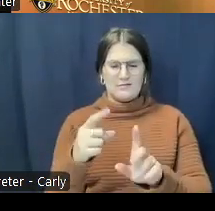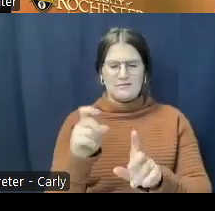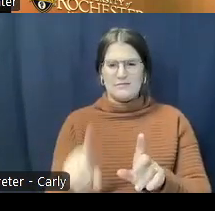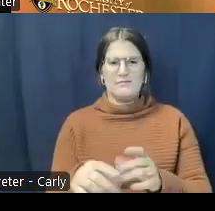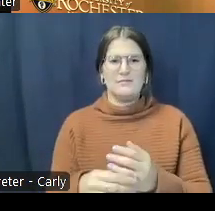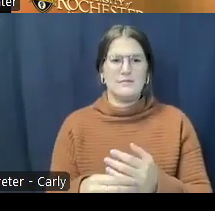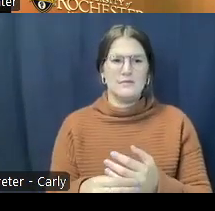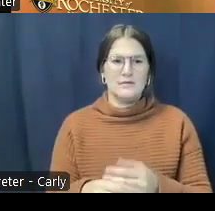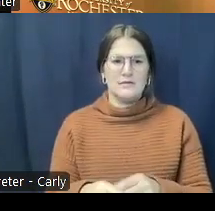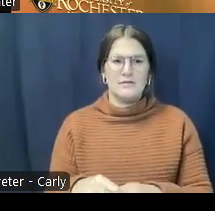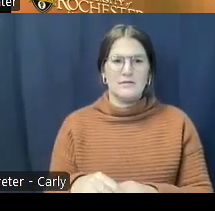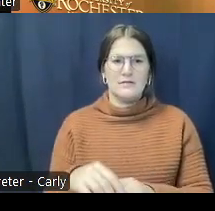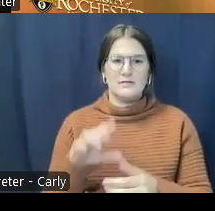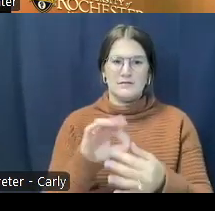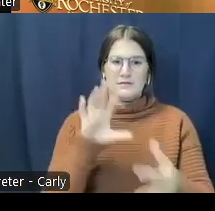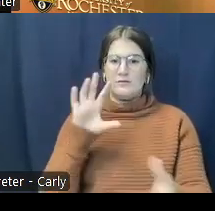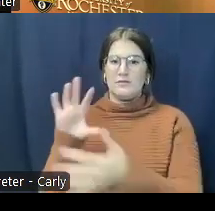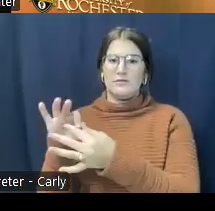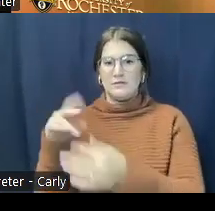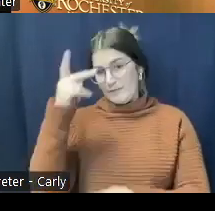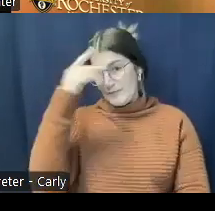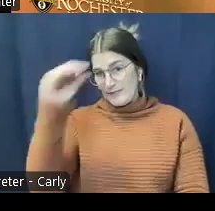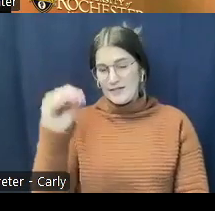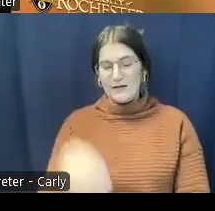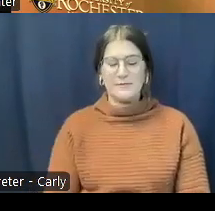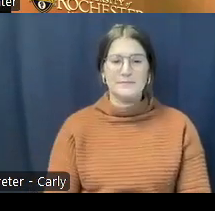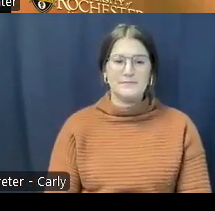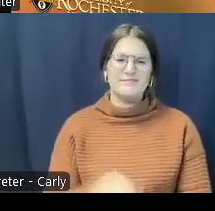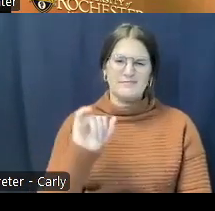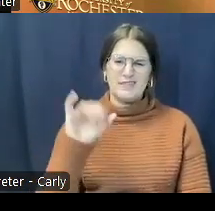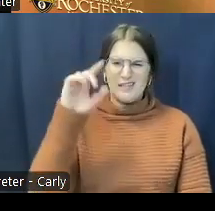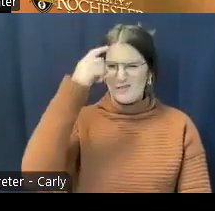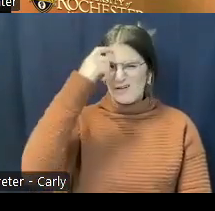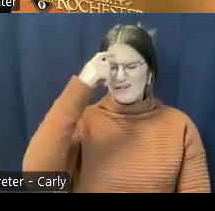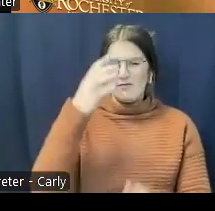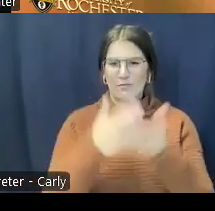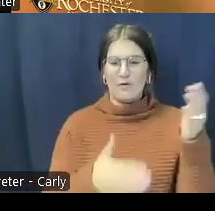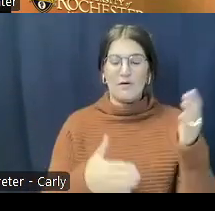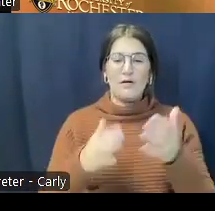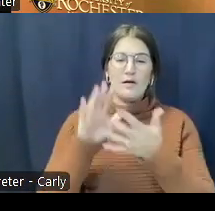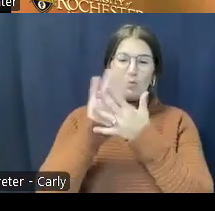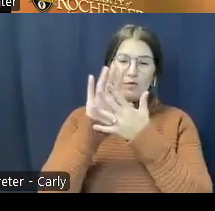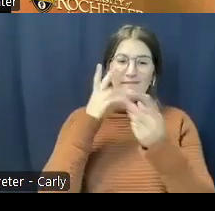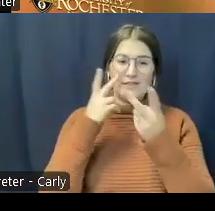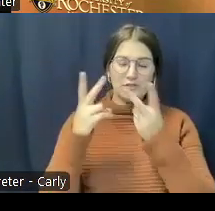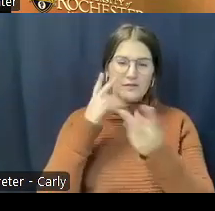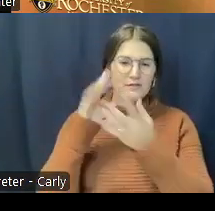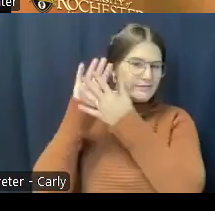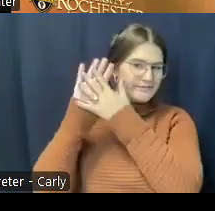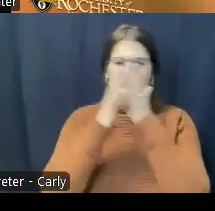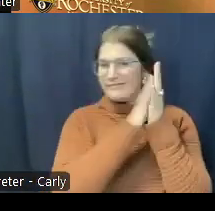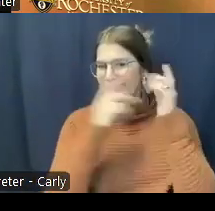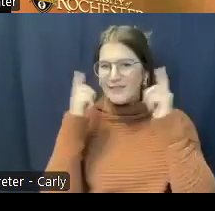Dissociation, passing out, or that's the cognitive component. The perceptual, you get blurred vision, muffled hearing,